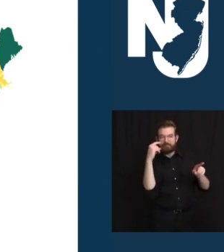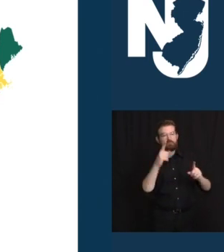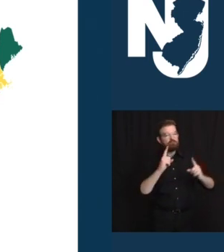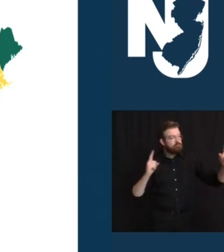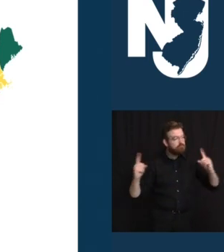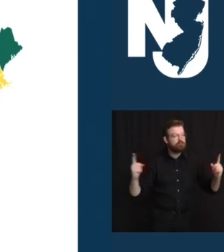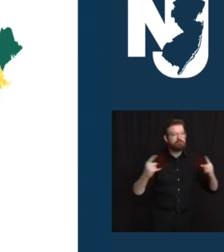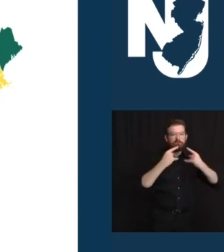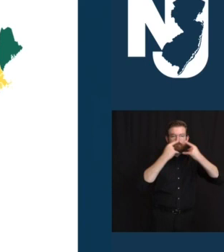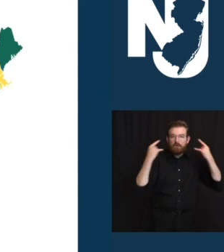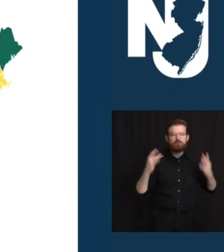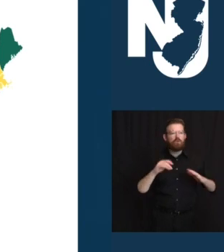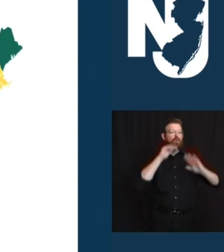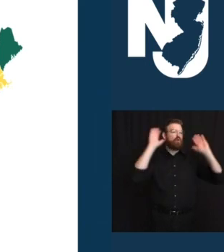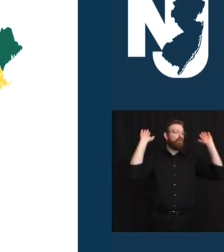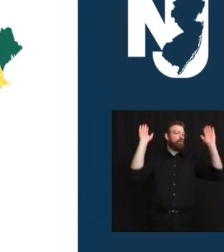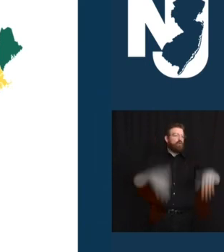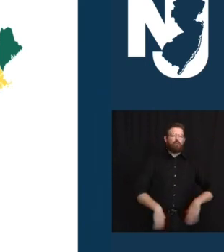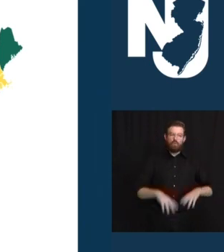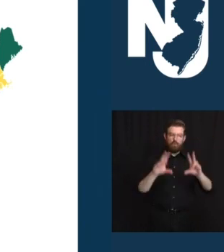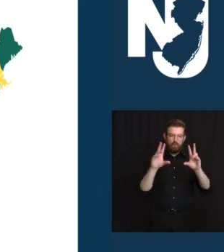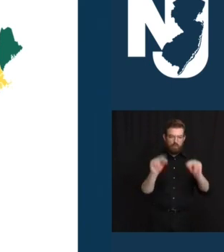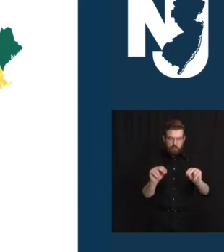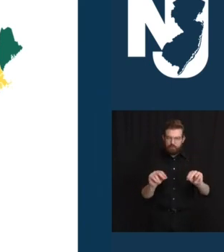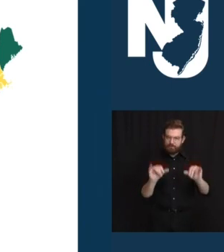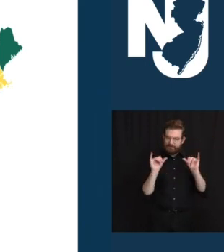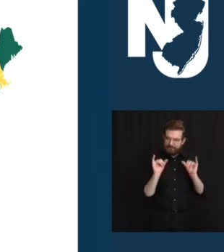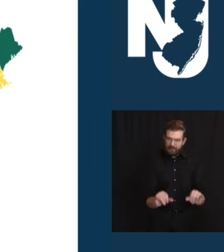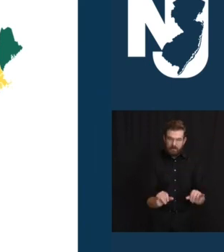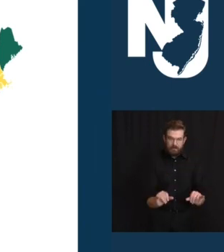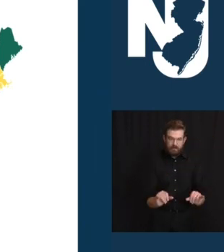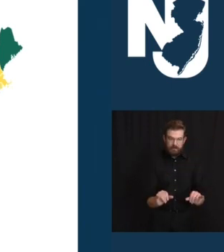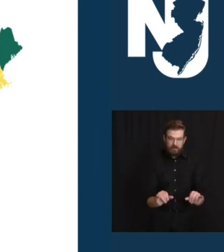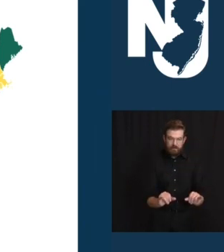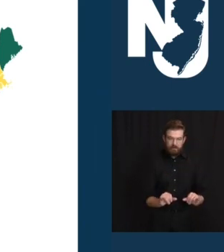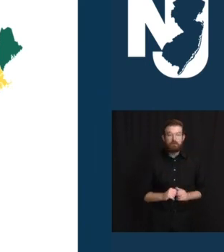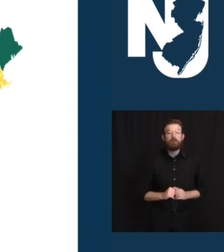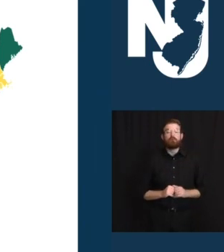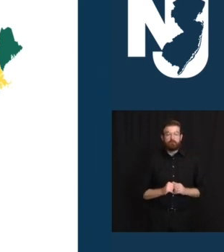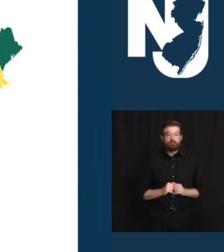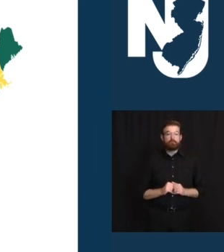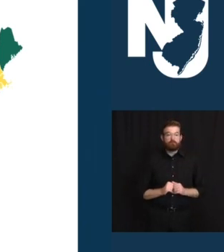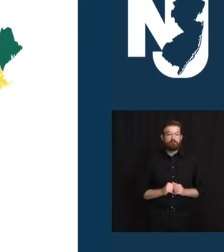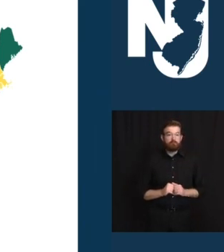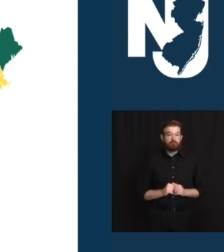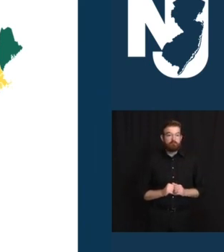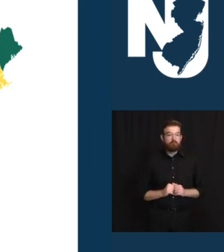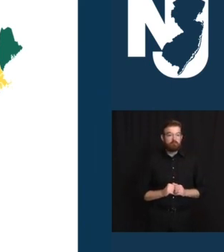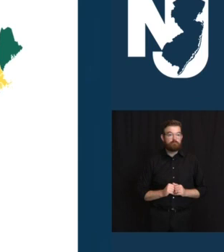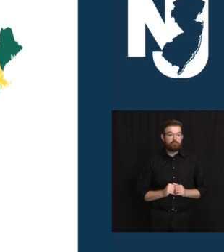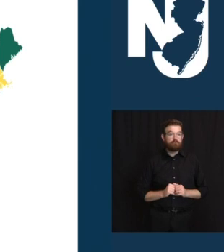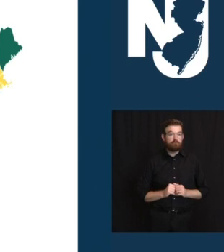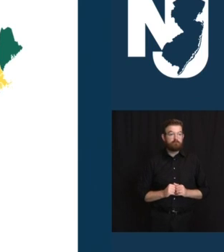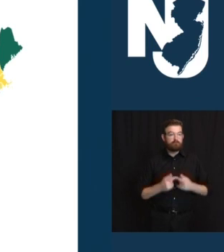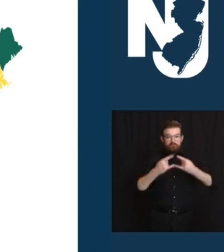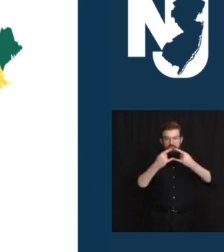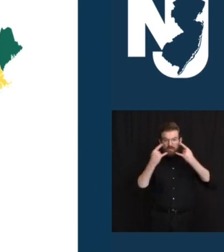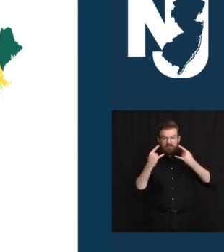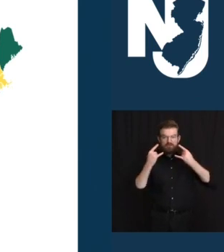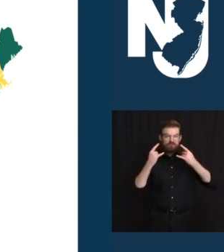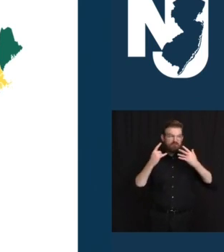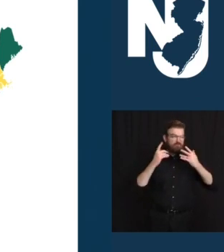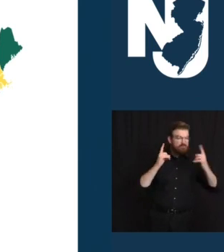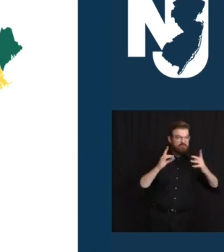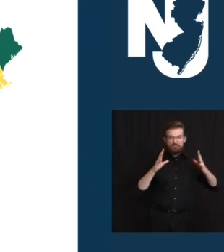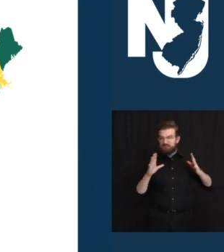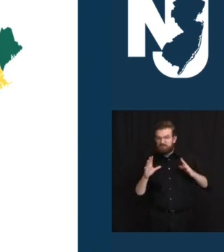let up. If anything, now is the time to redouble our efforts and keep our progress going. So when you go out this weekend, folks,